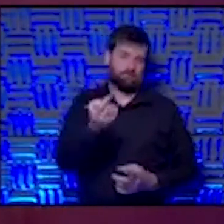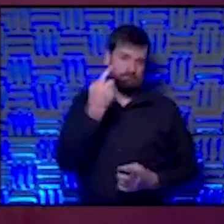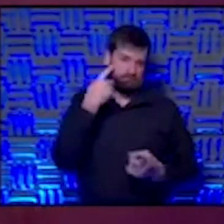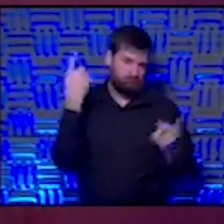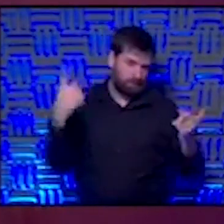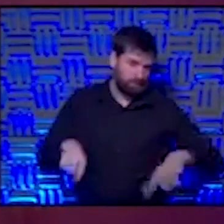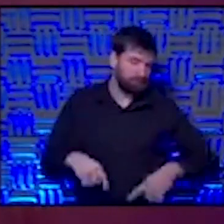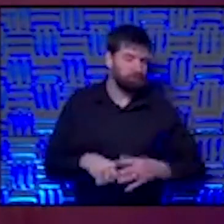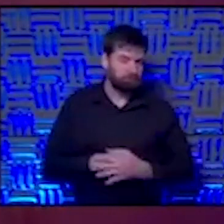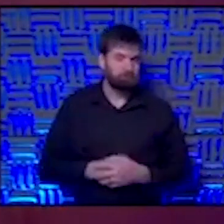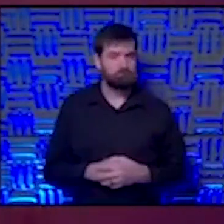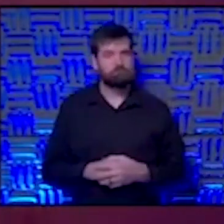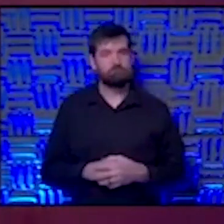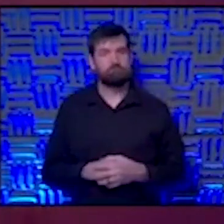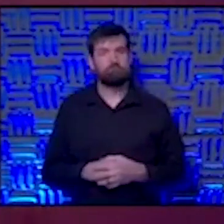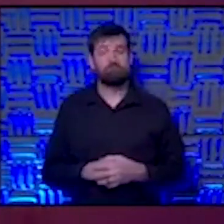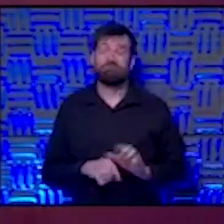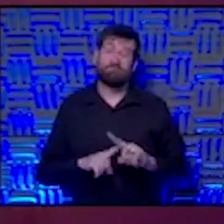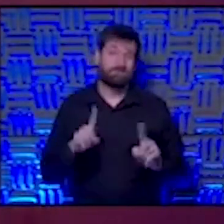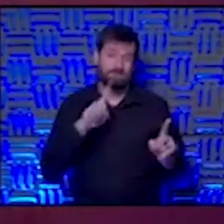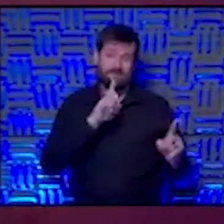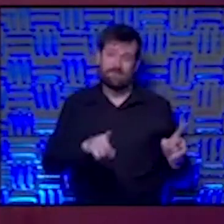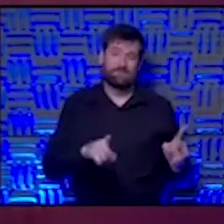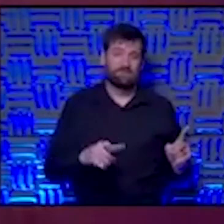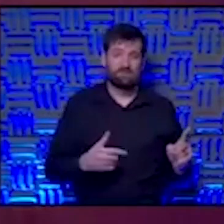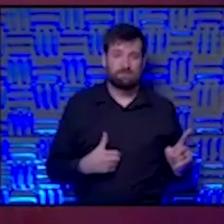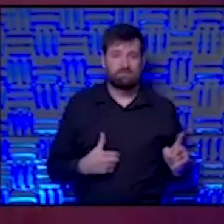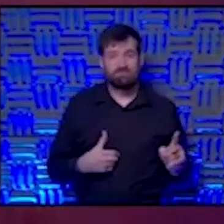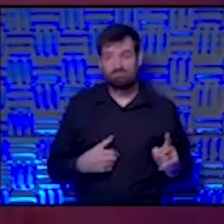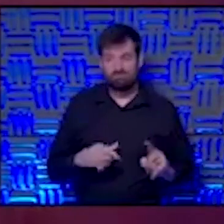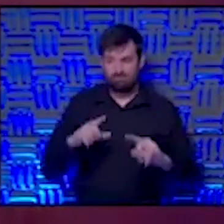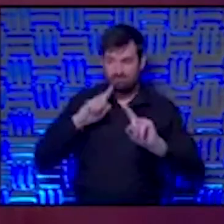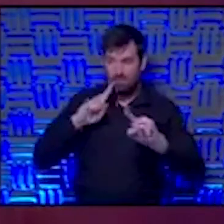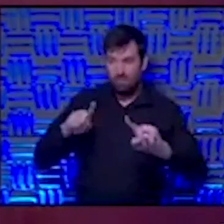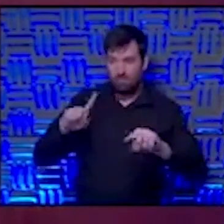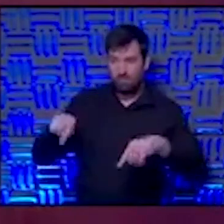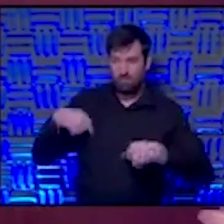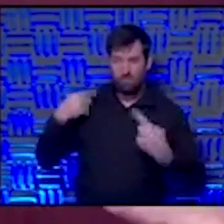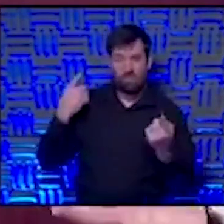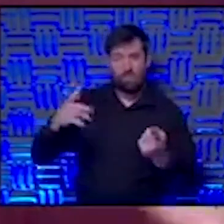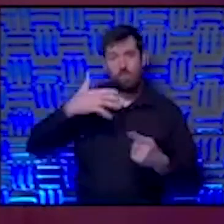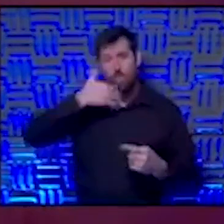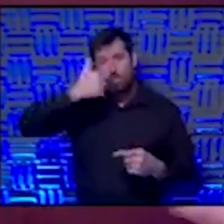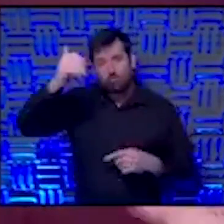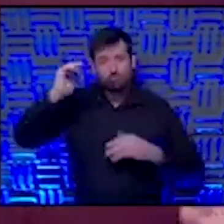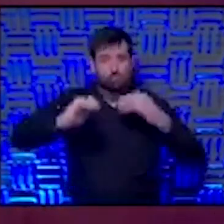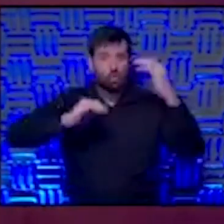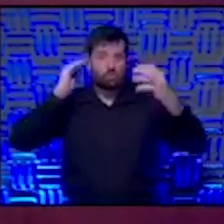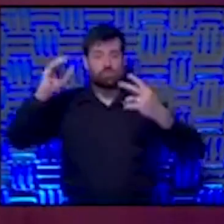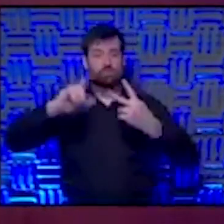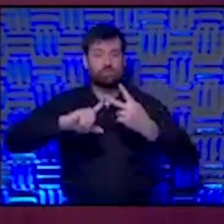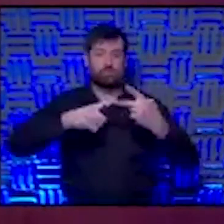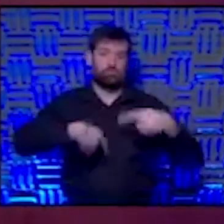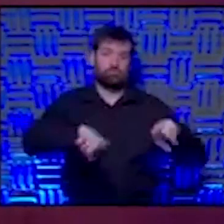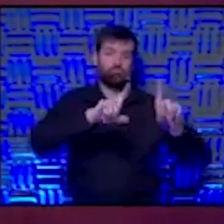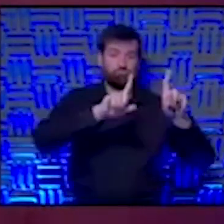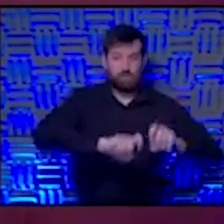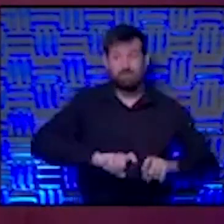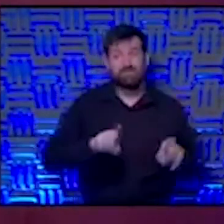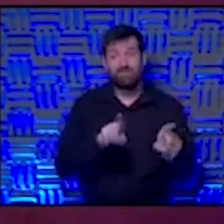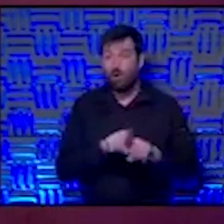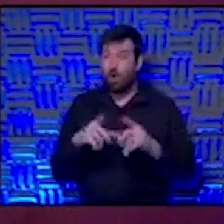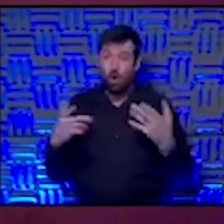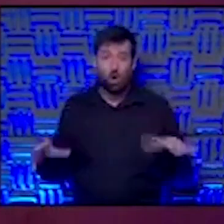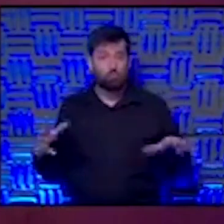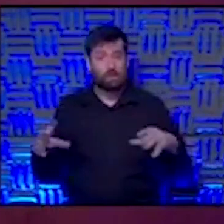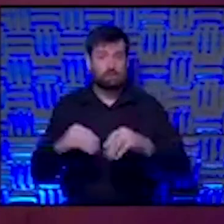that something should happen. But really, the reports that I've heard about older adults, both in the trials and then this has already been rolled out